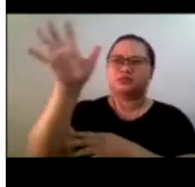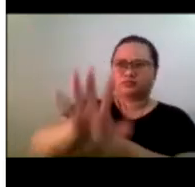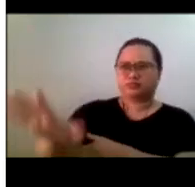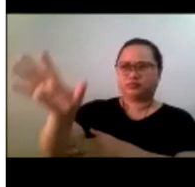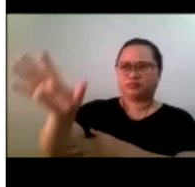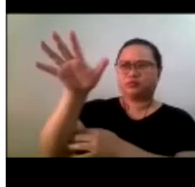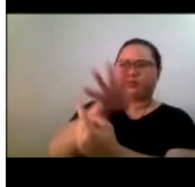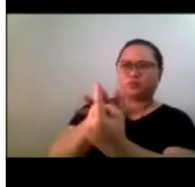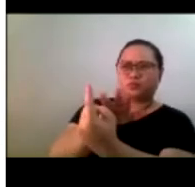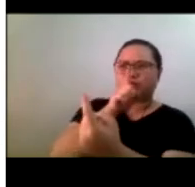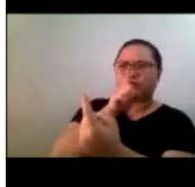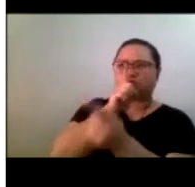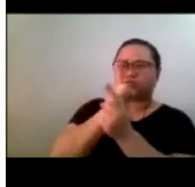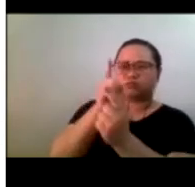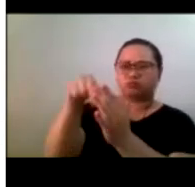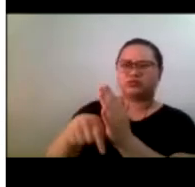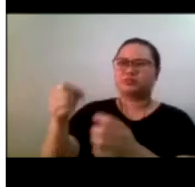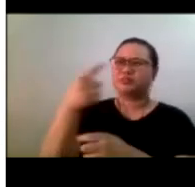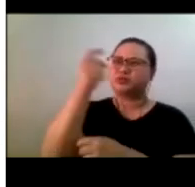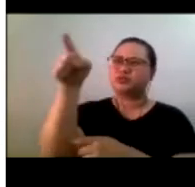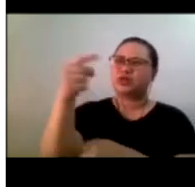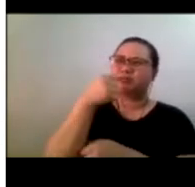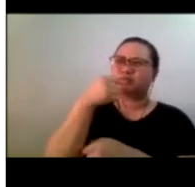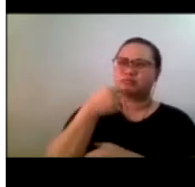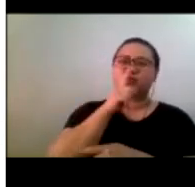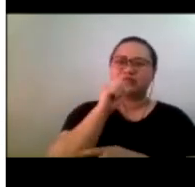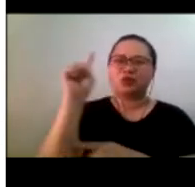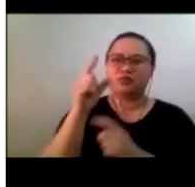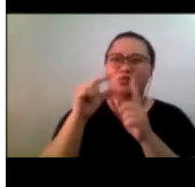person doesn't really talk about it. So what is he or she